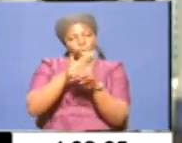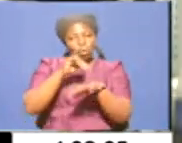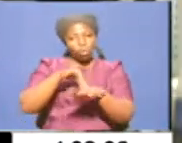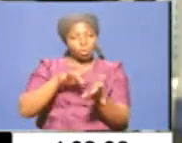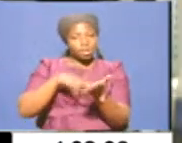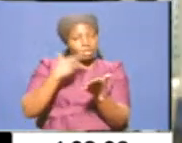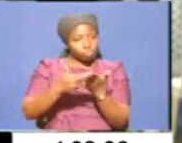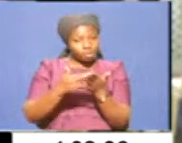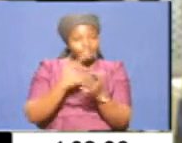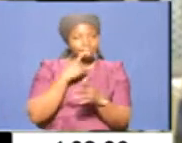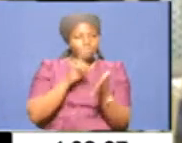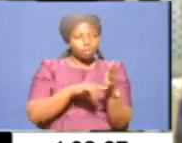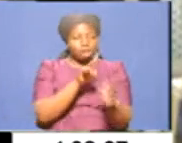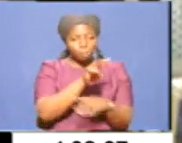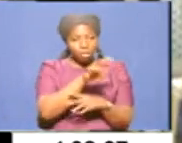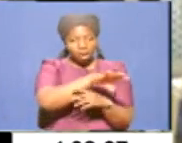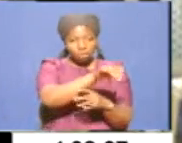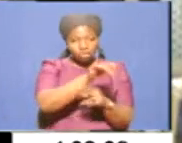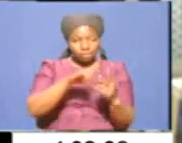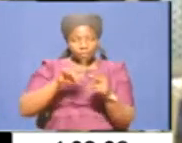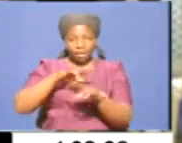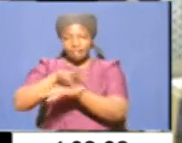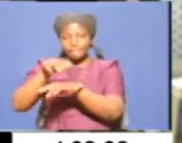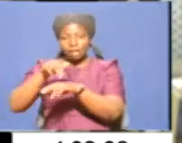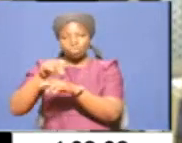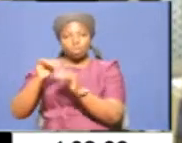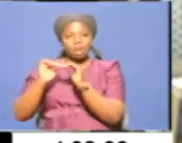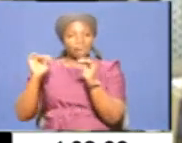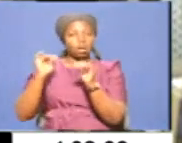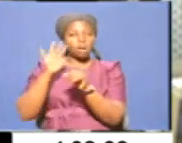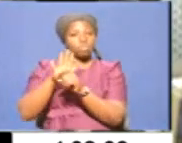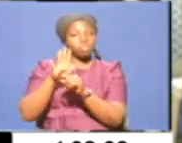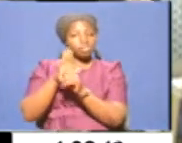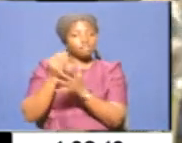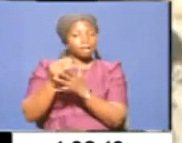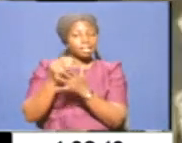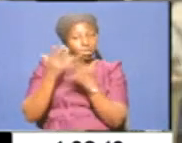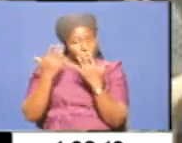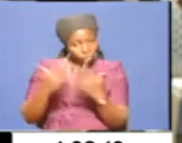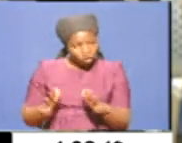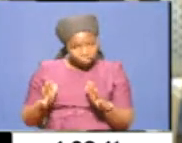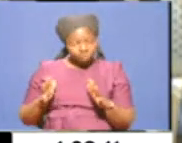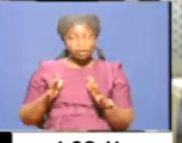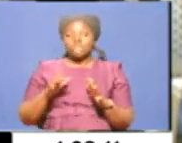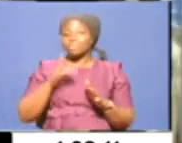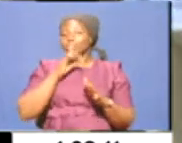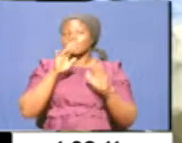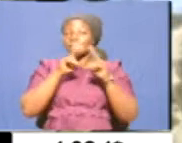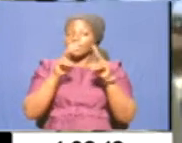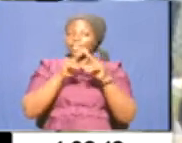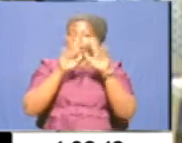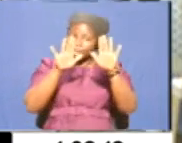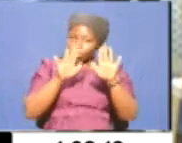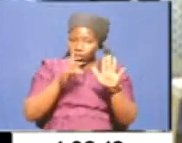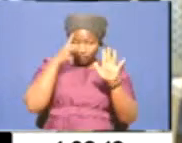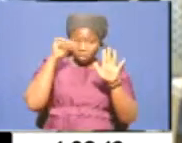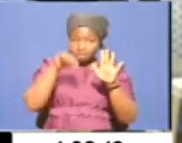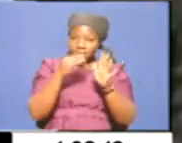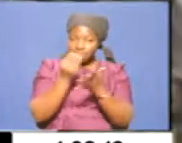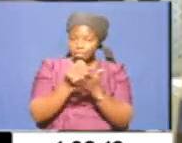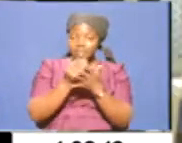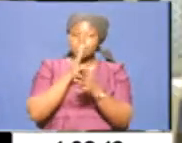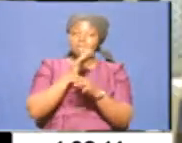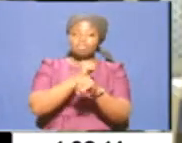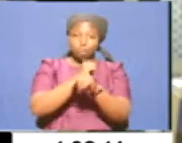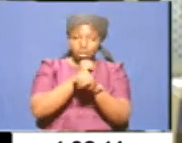and at the county level, much is actually going to the drain, and it is important that actually this money is ring-fenced to